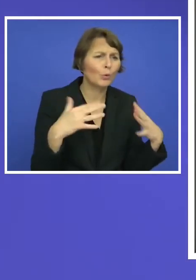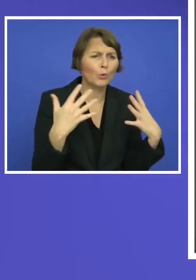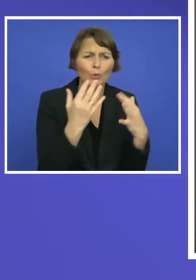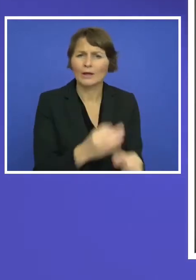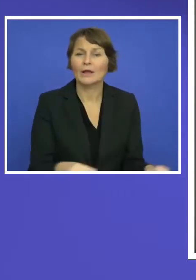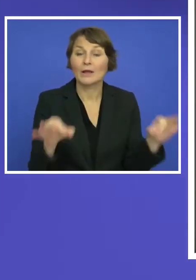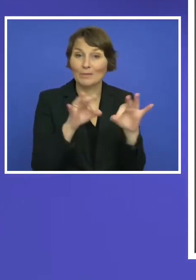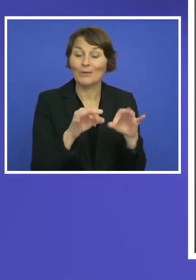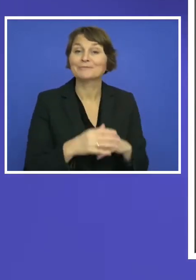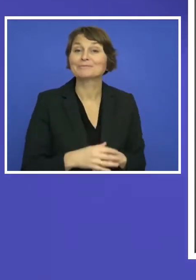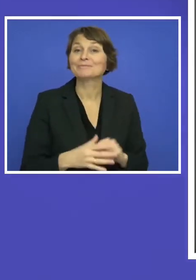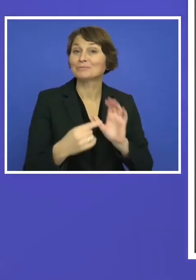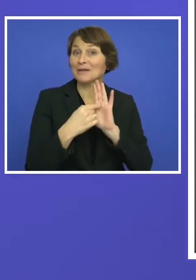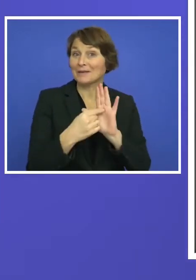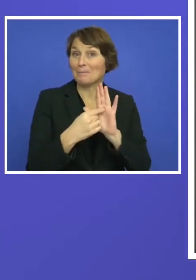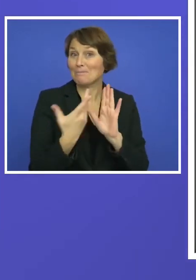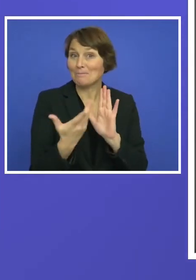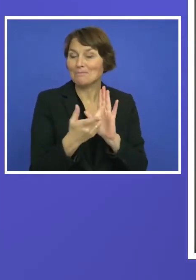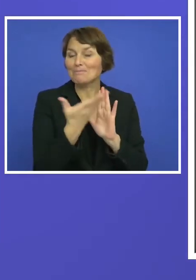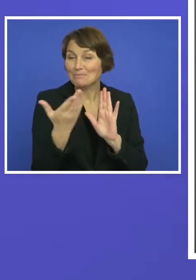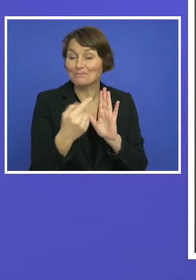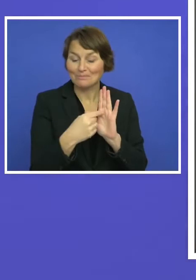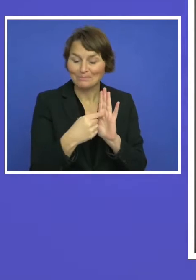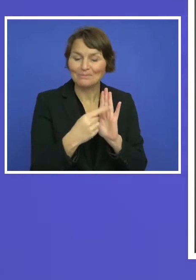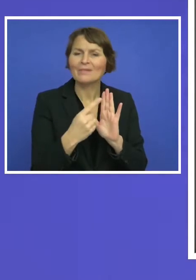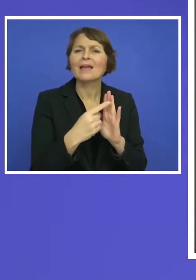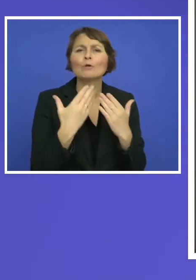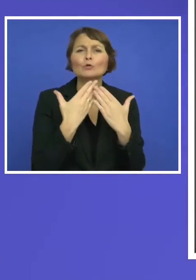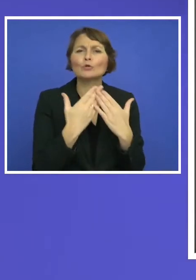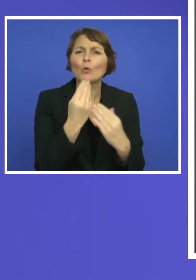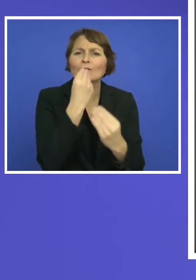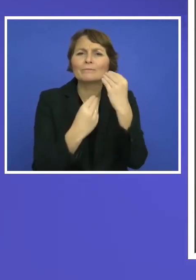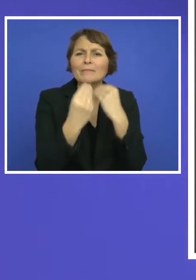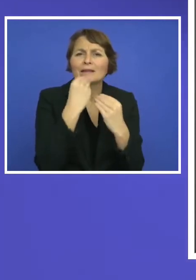even from 1960s, we have had them also, so that